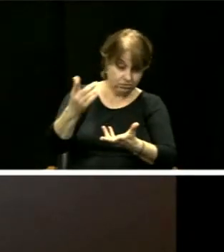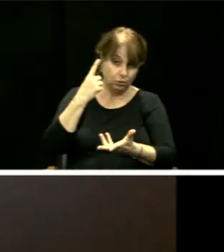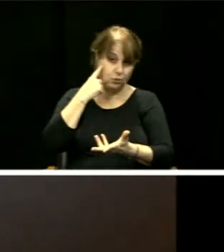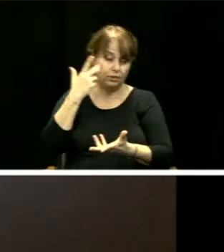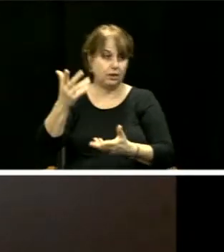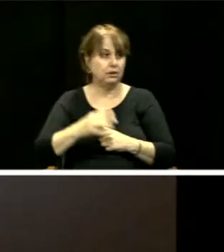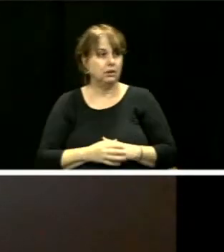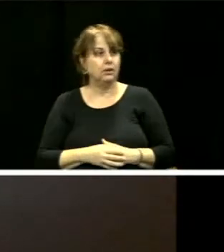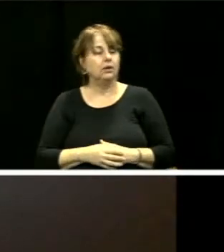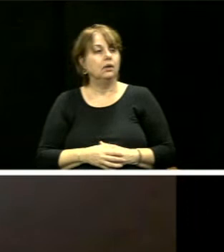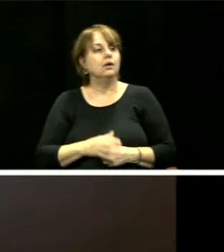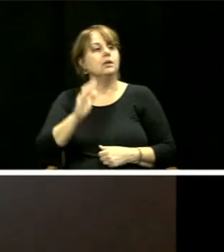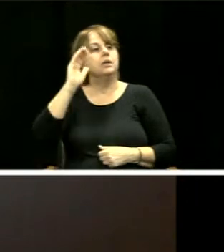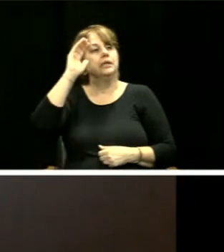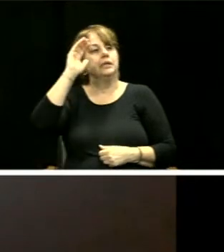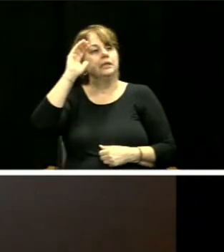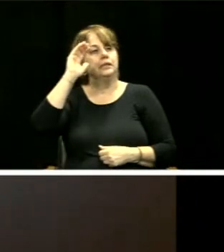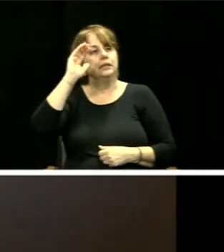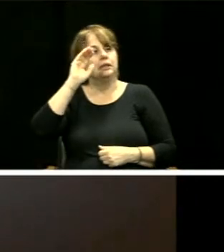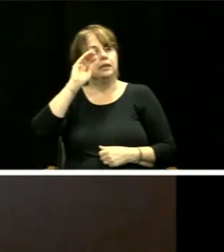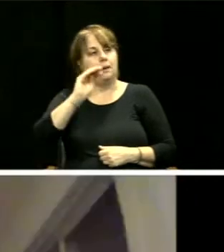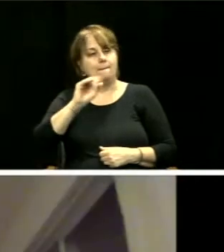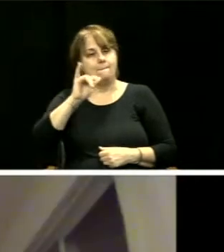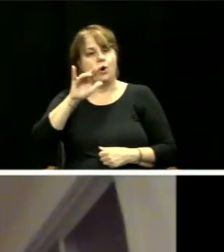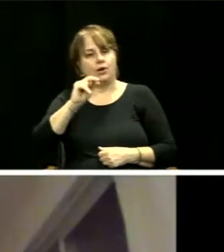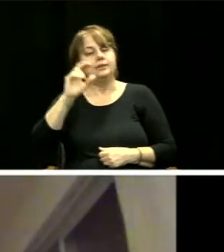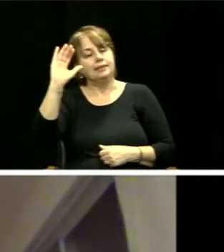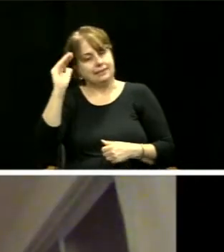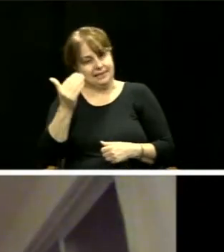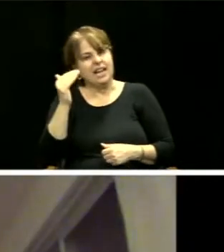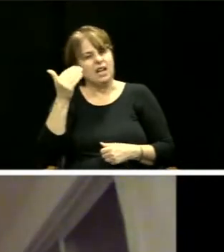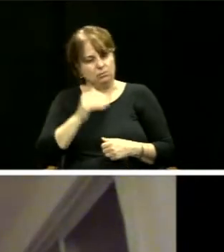It appears to be the case lately,